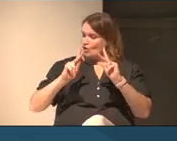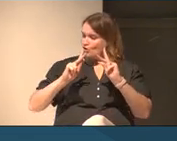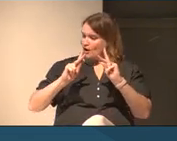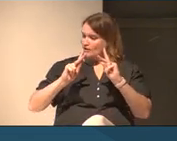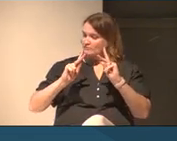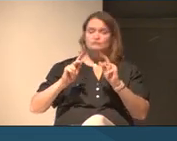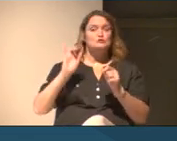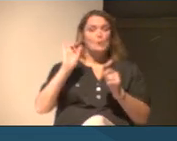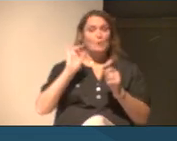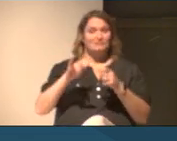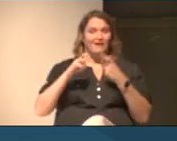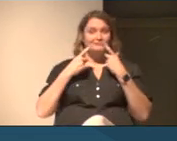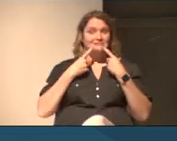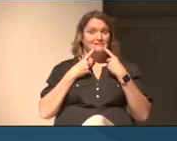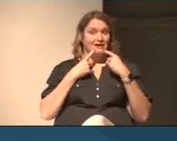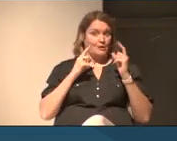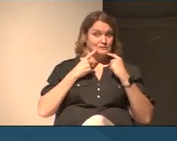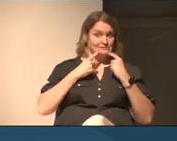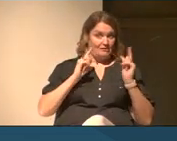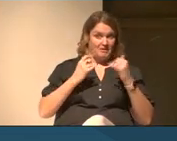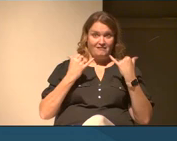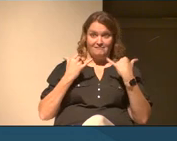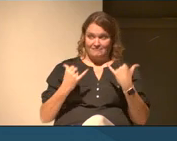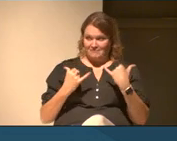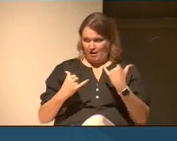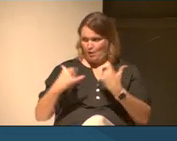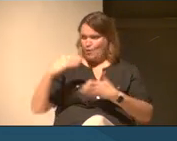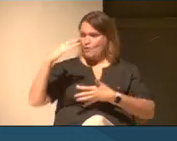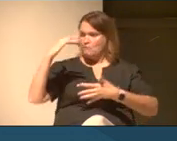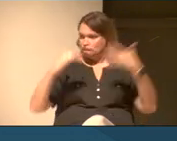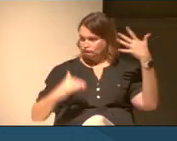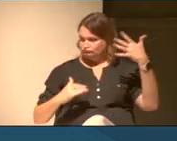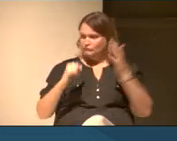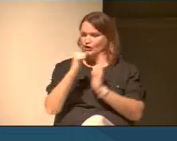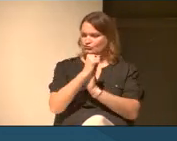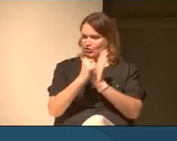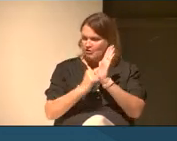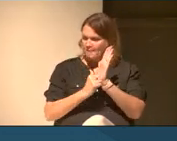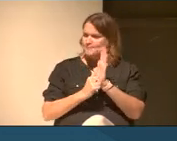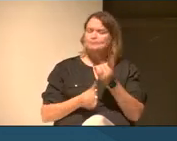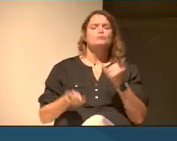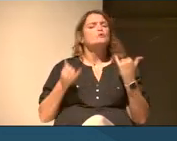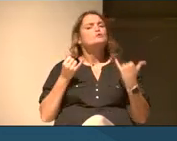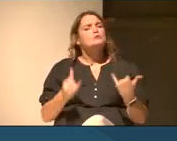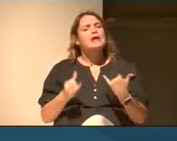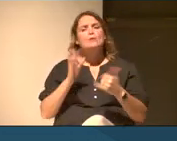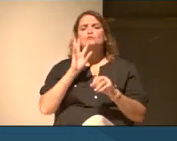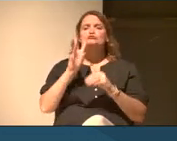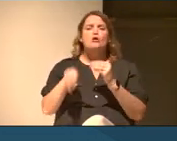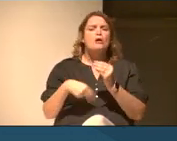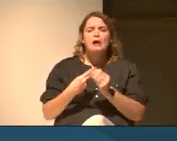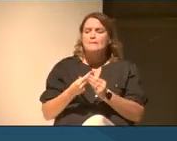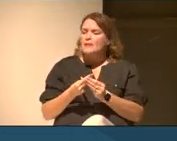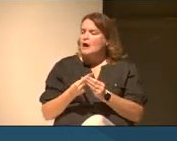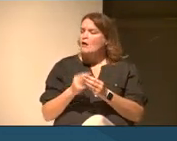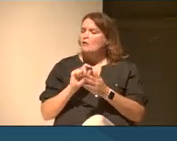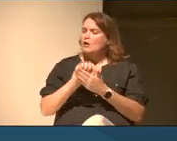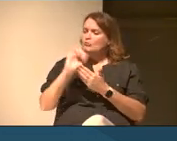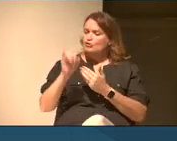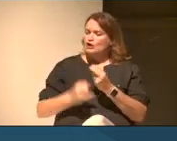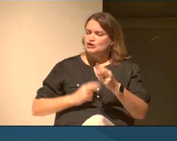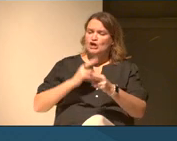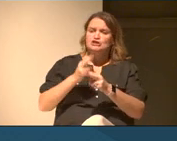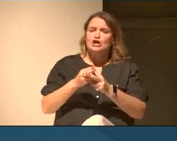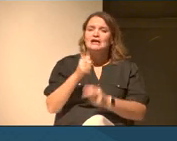that's the housekeeping. I'm going to go on to the agenda next. So what you're going to hear today, I'm going to go over a project called Secrets